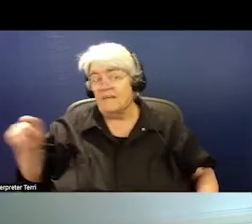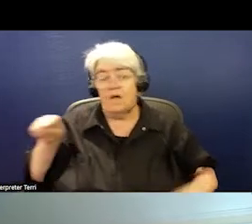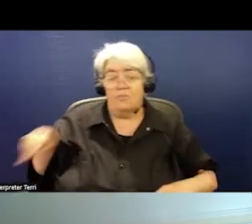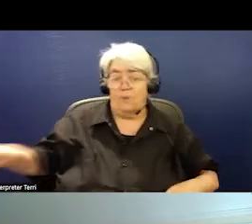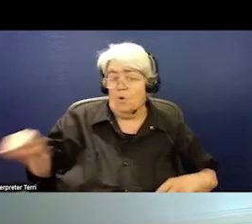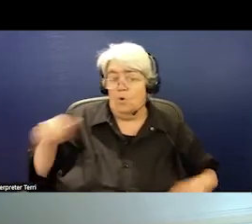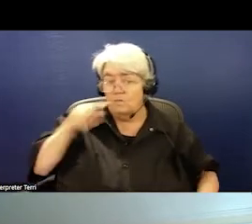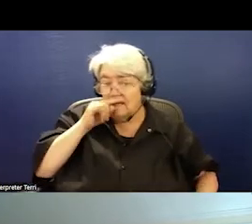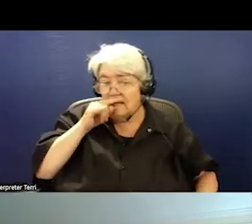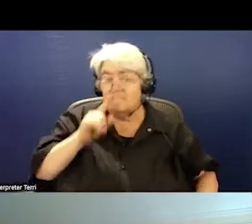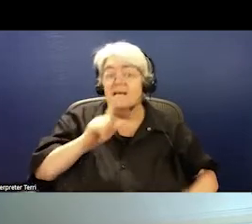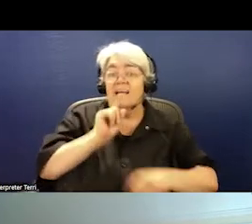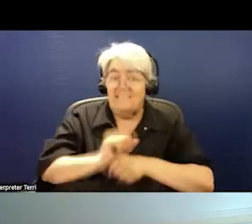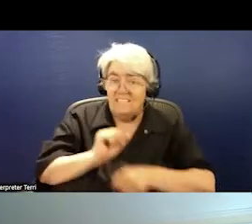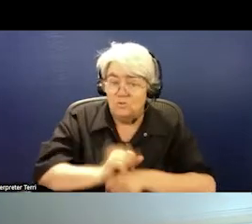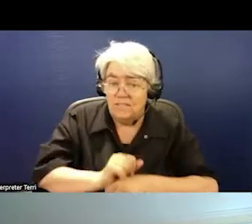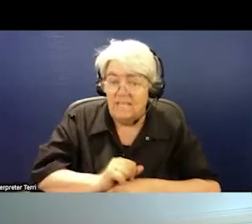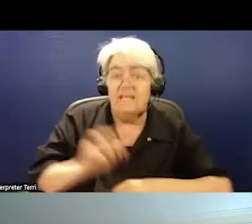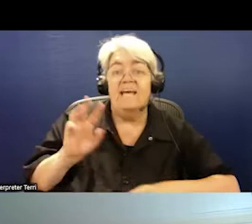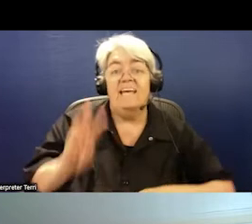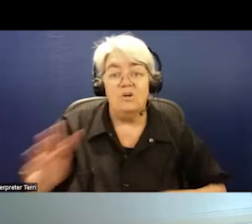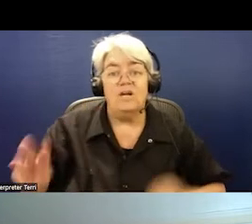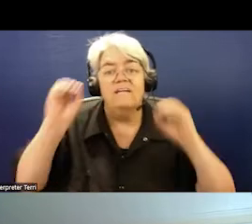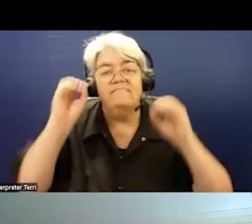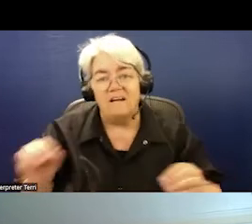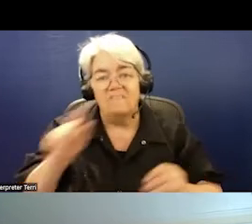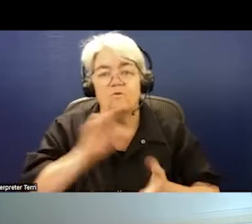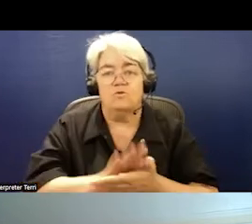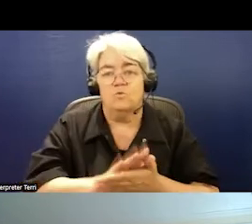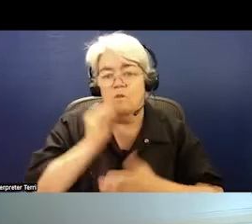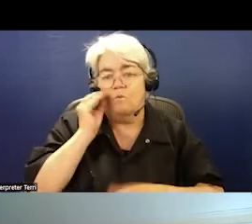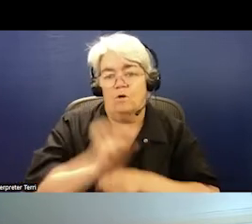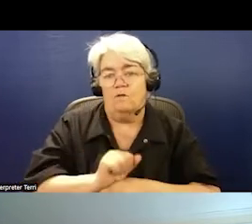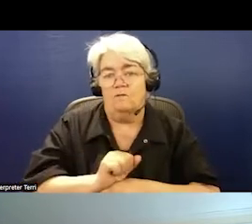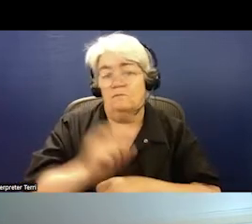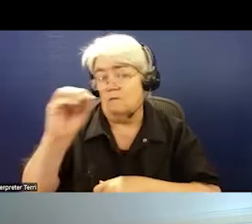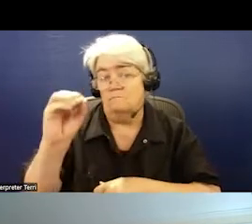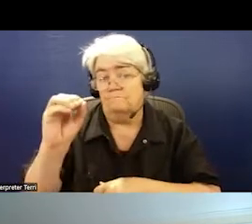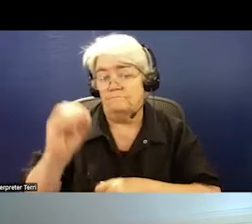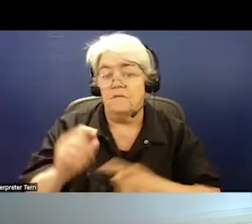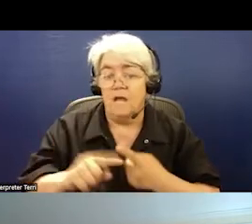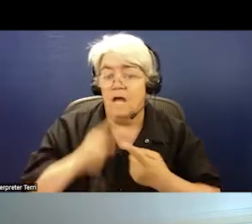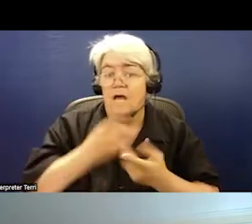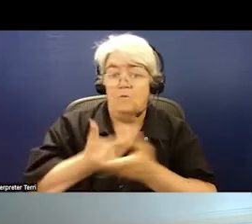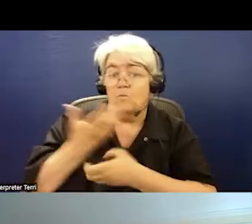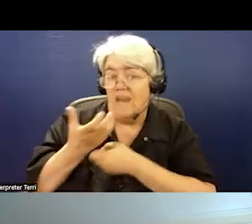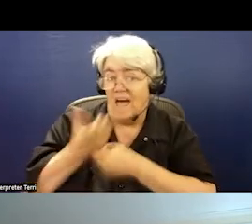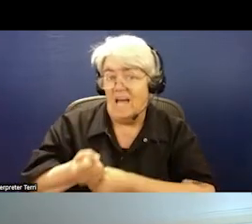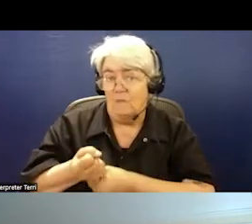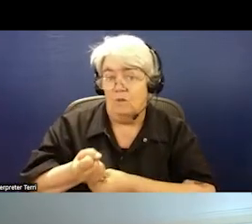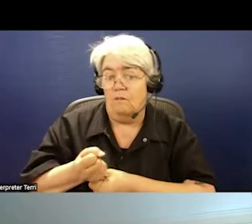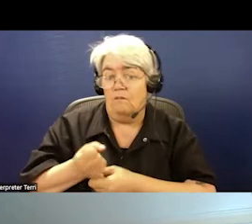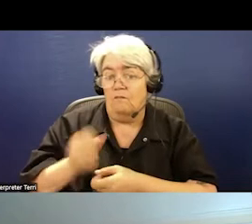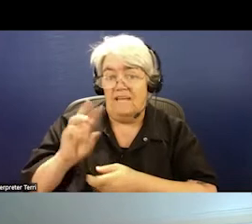communities literally don't have the internet to do their school homework. And they don't have a reliable internet to do their school